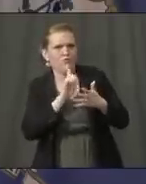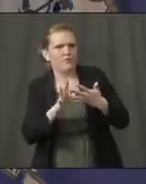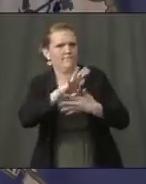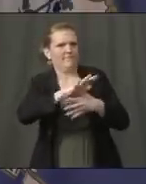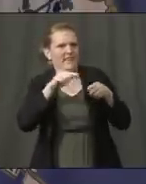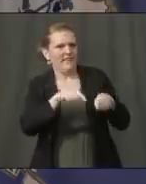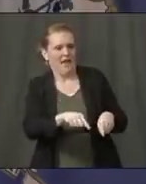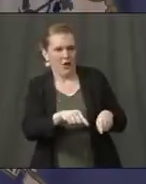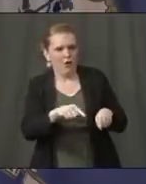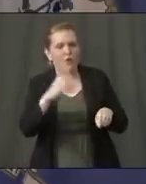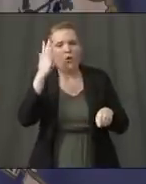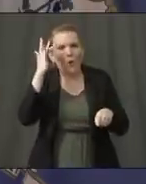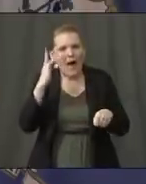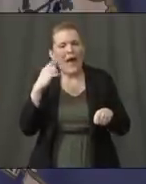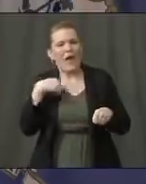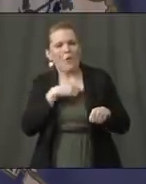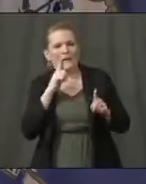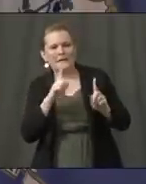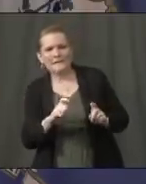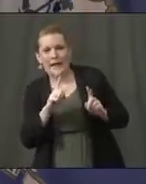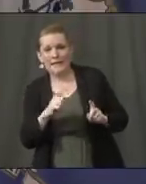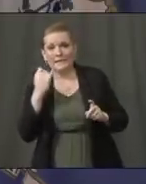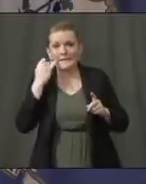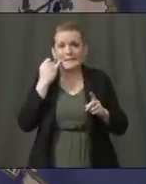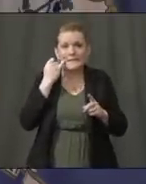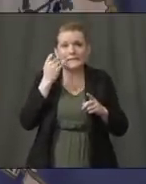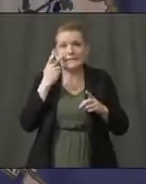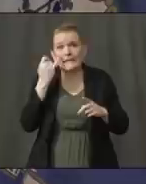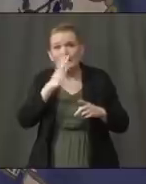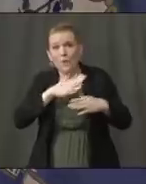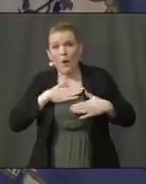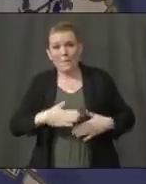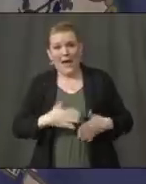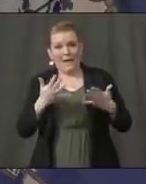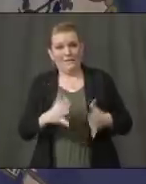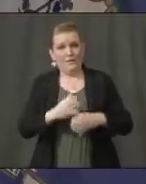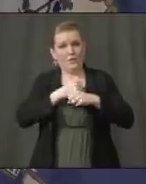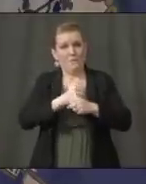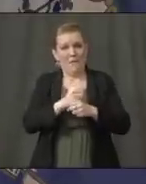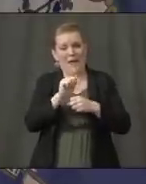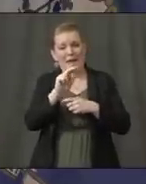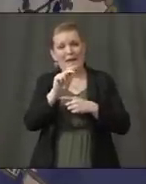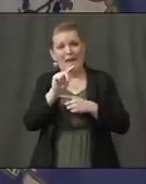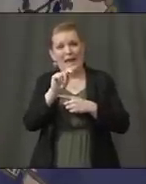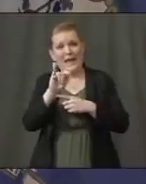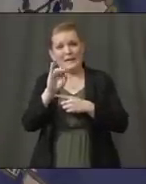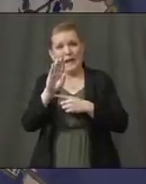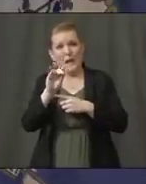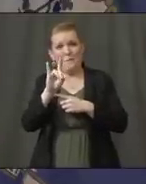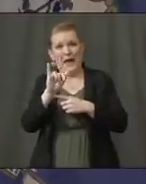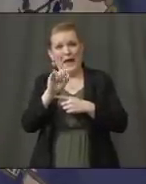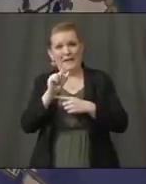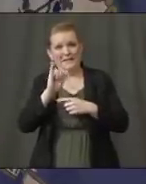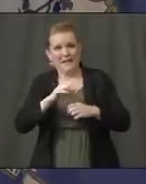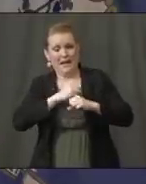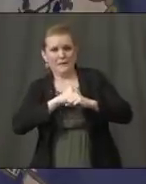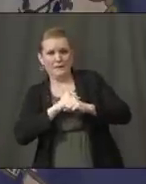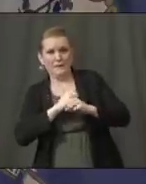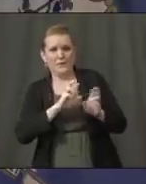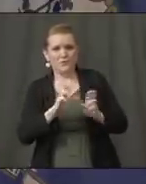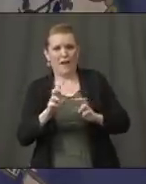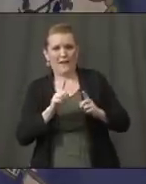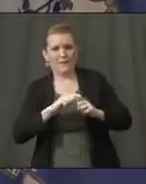more likely to be able to get back to work first. So that's what I'm working on with my fellow